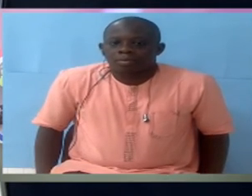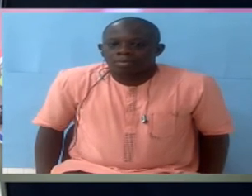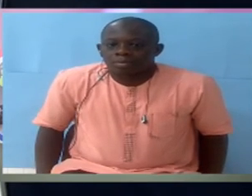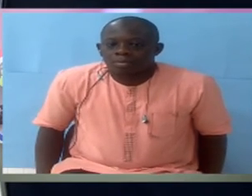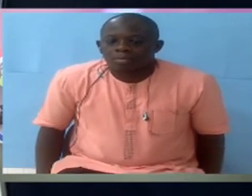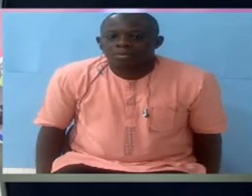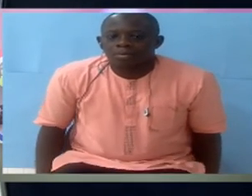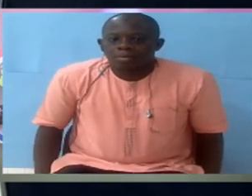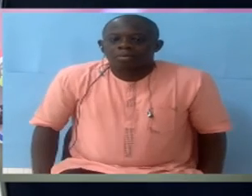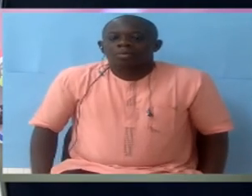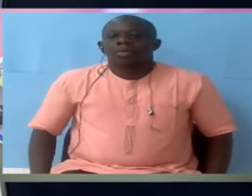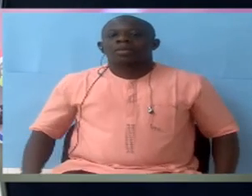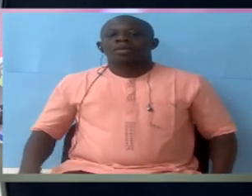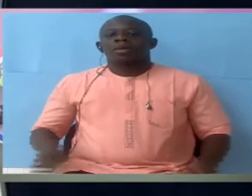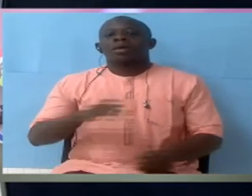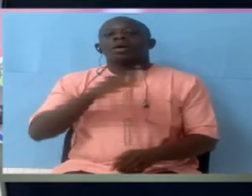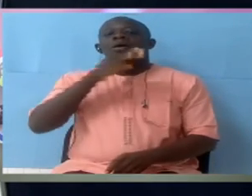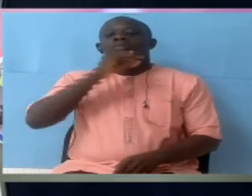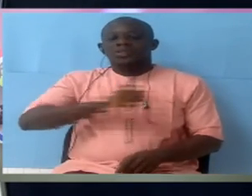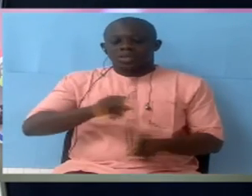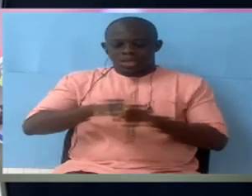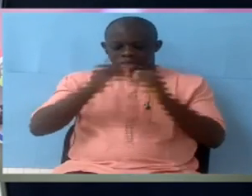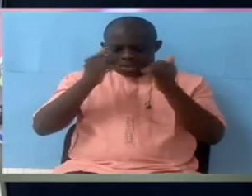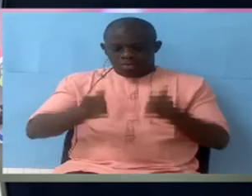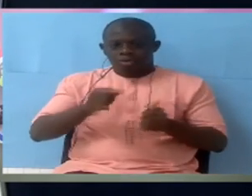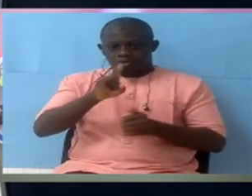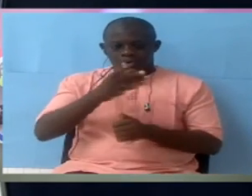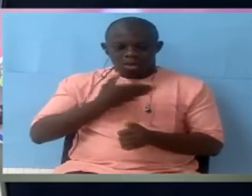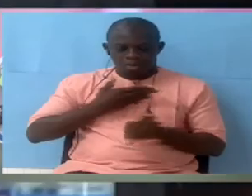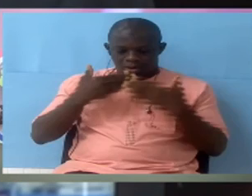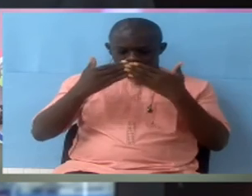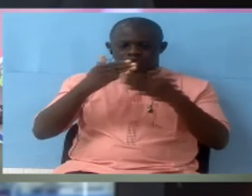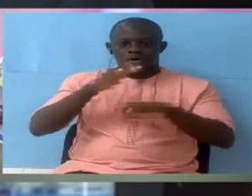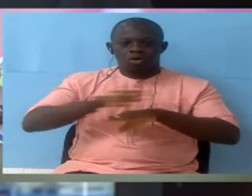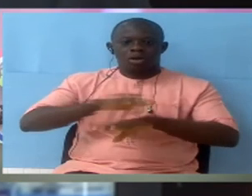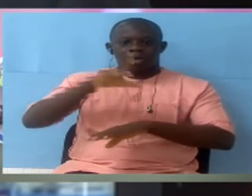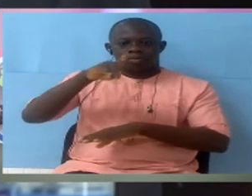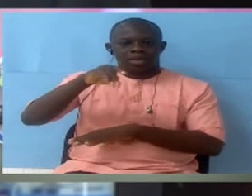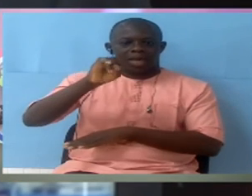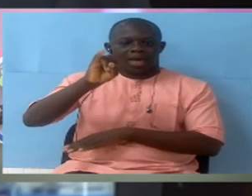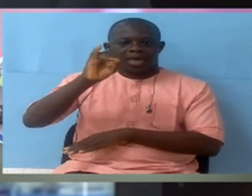information on the PIS, which I will tender later.